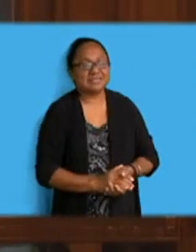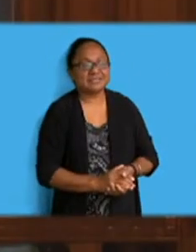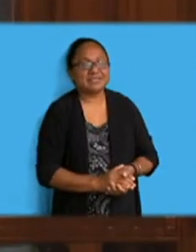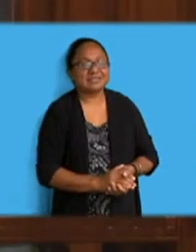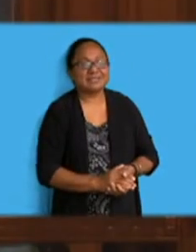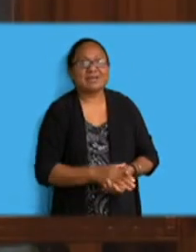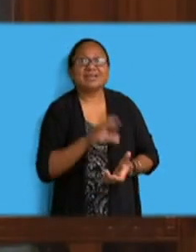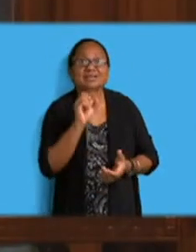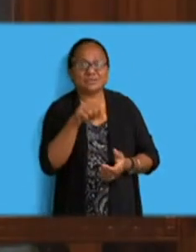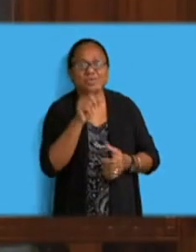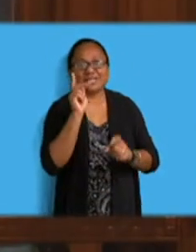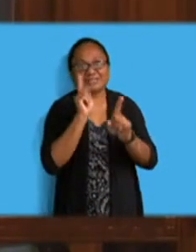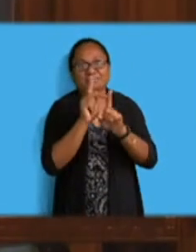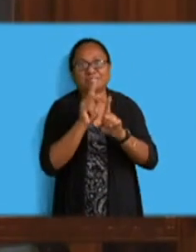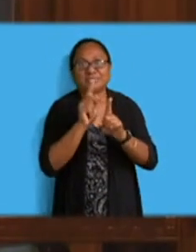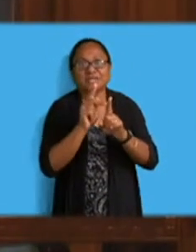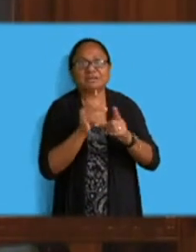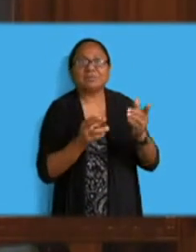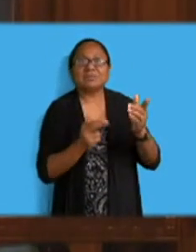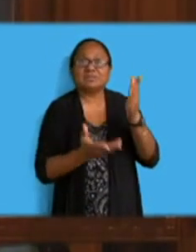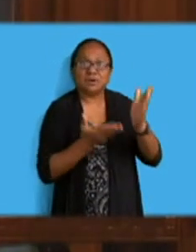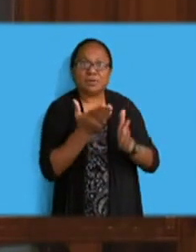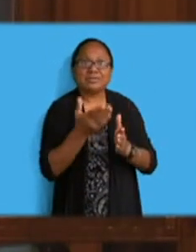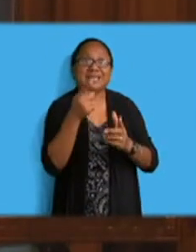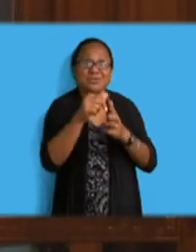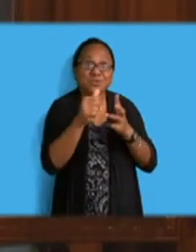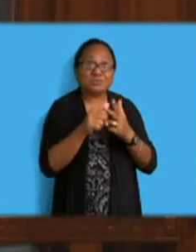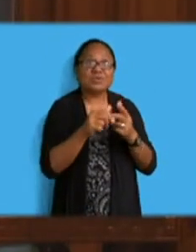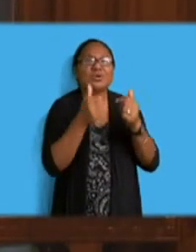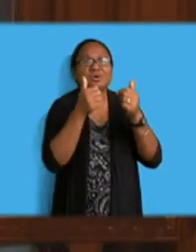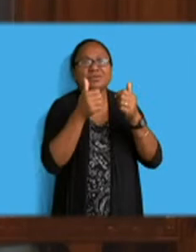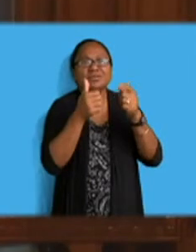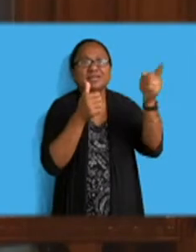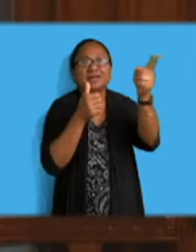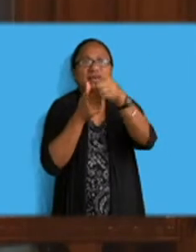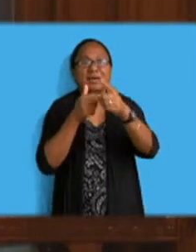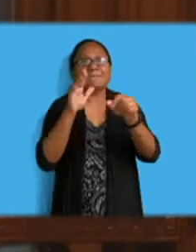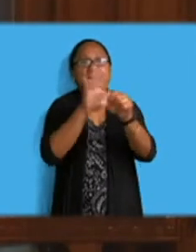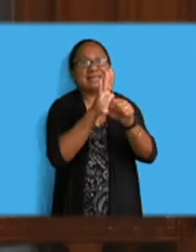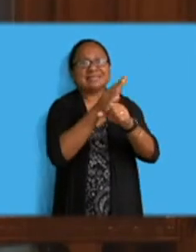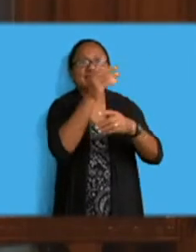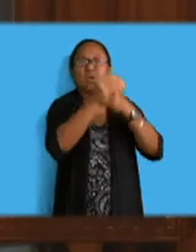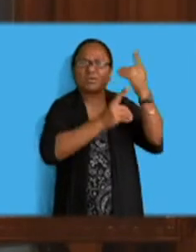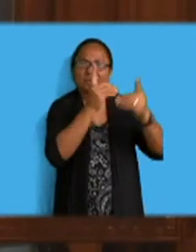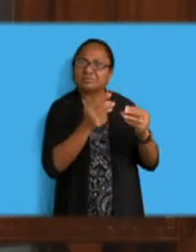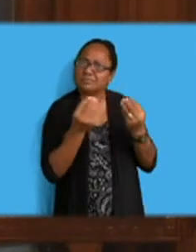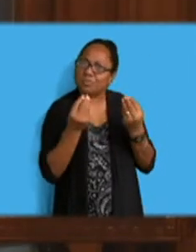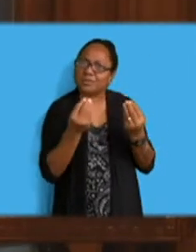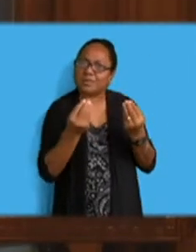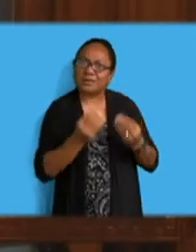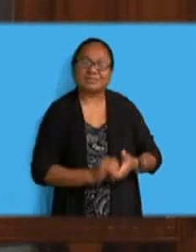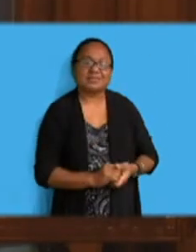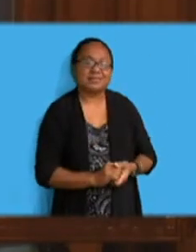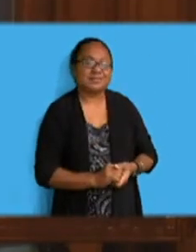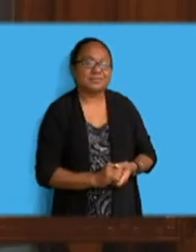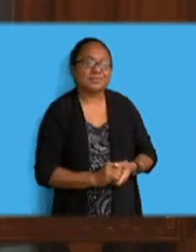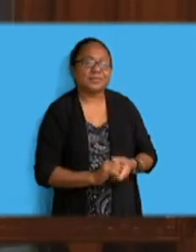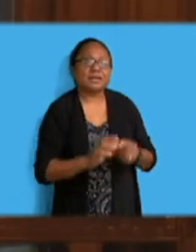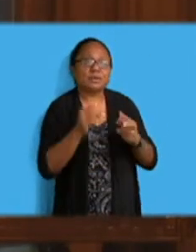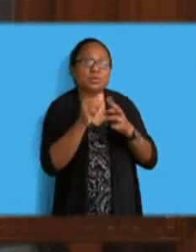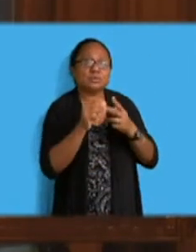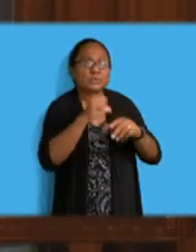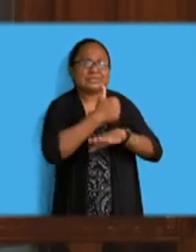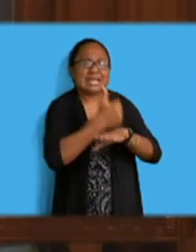those conferences of the head teachers and principals very meaningful this year. Honourable Deputy Speaker, we have also established strong